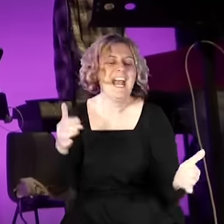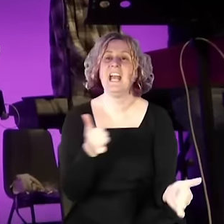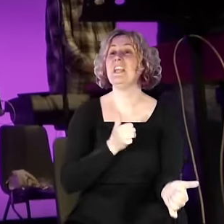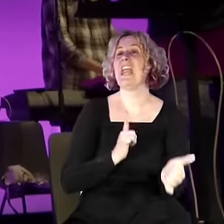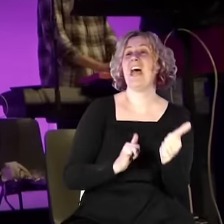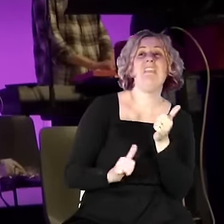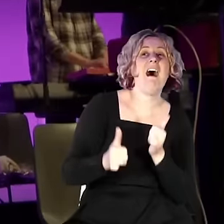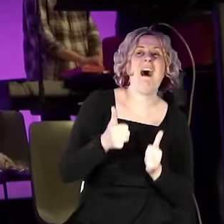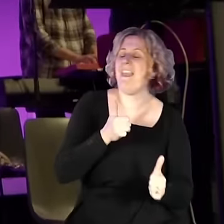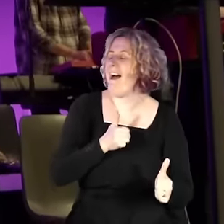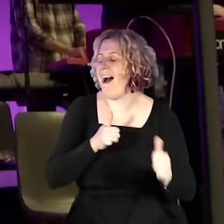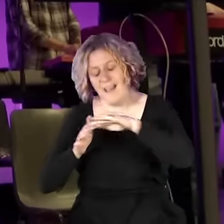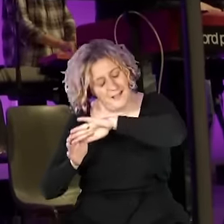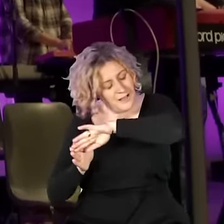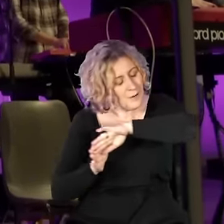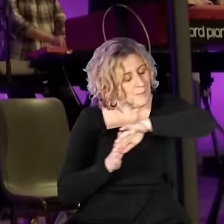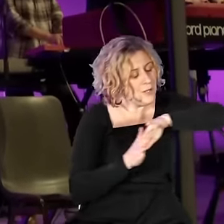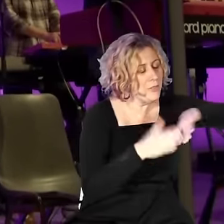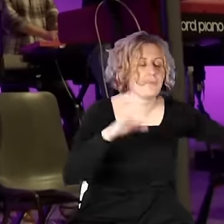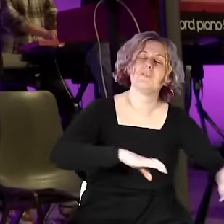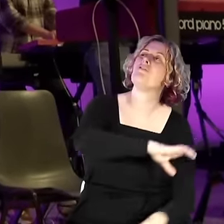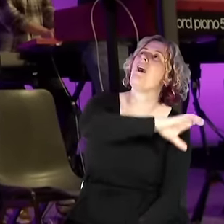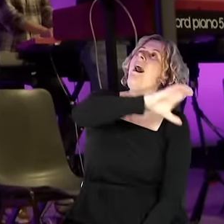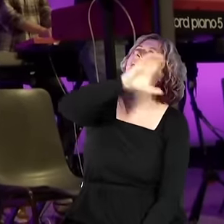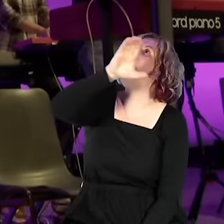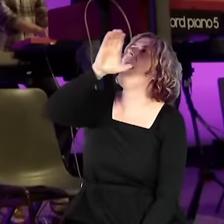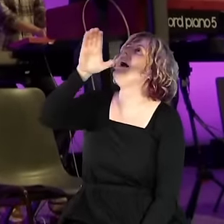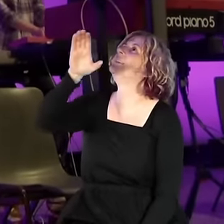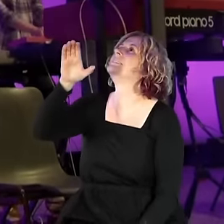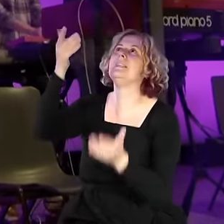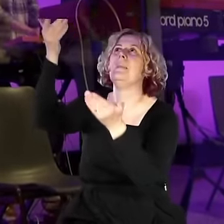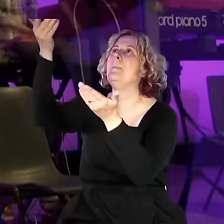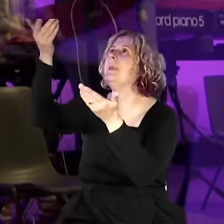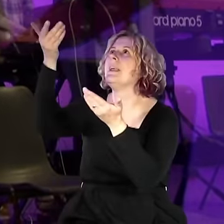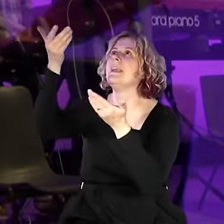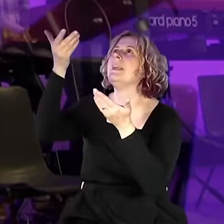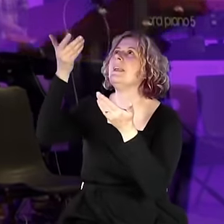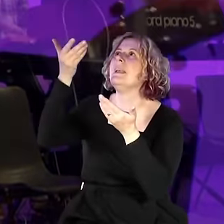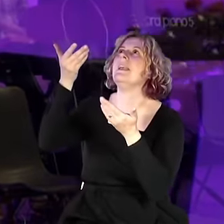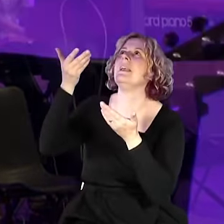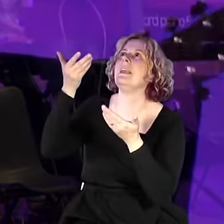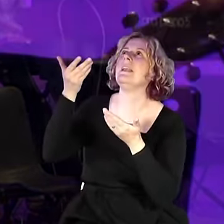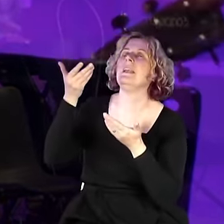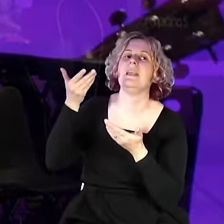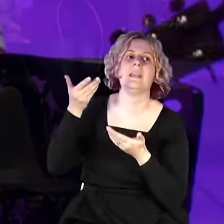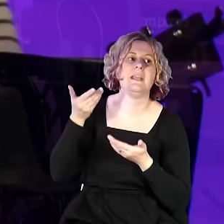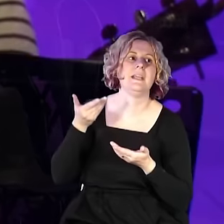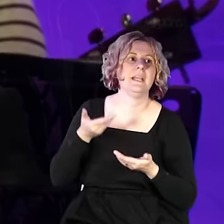Christ in me.